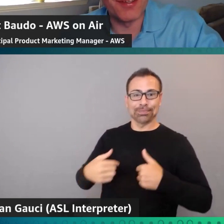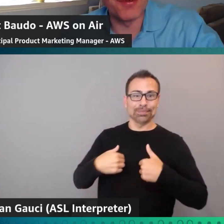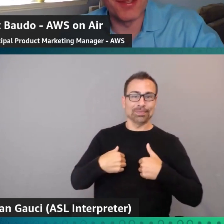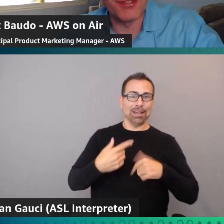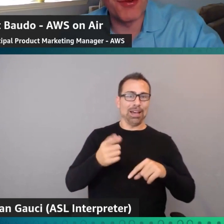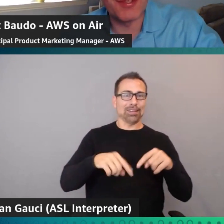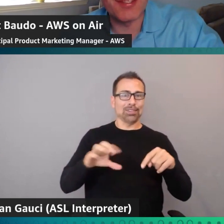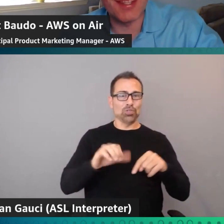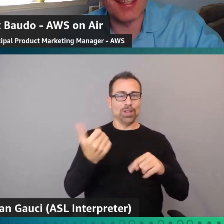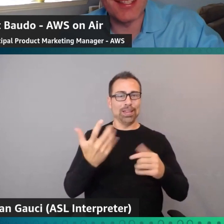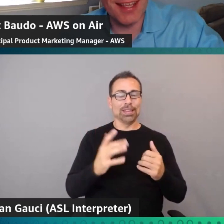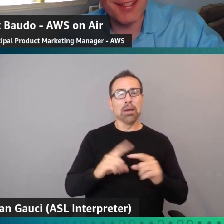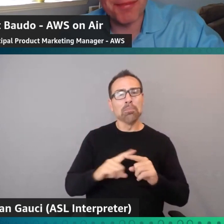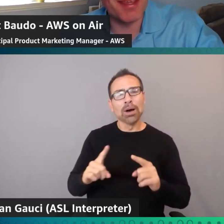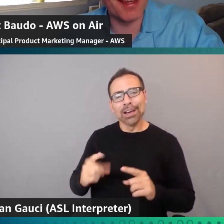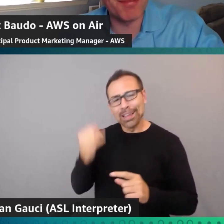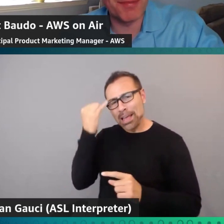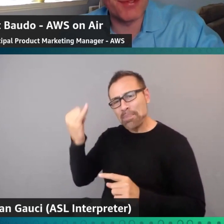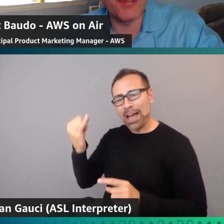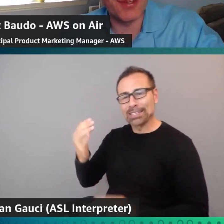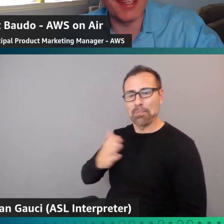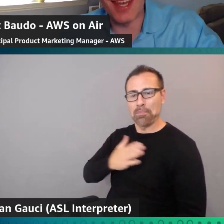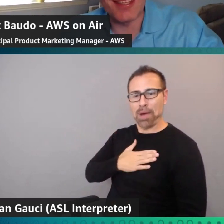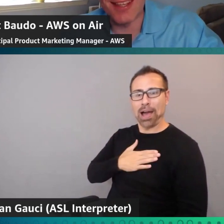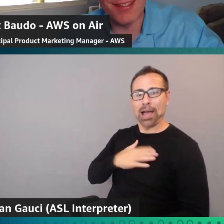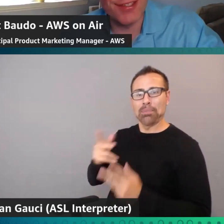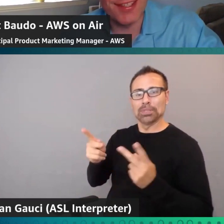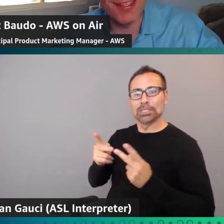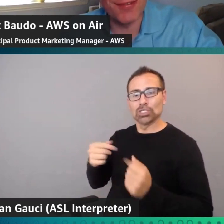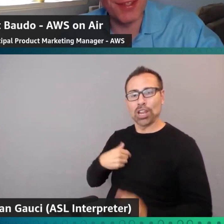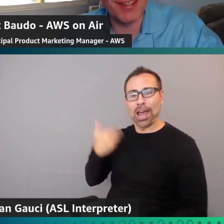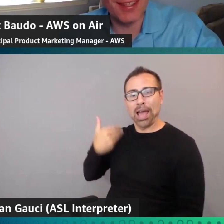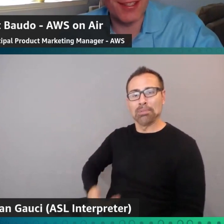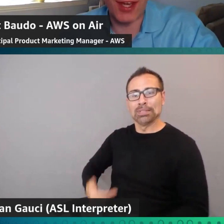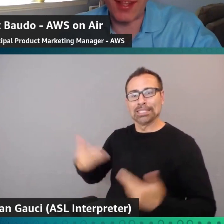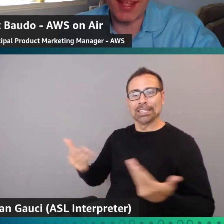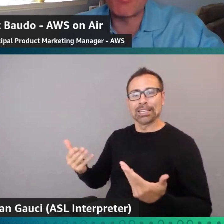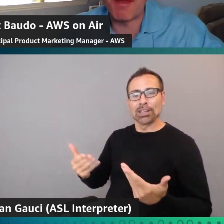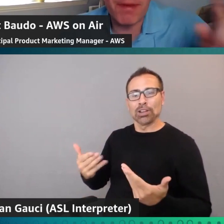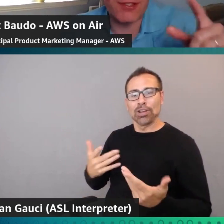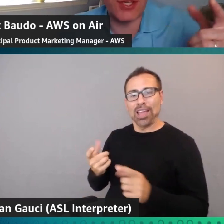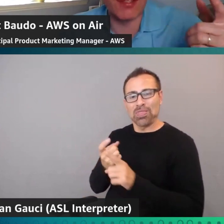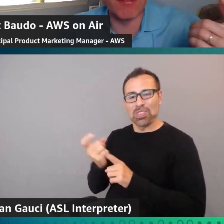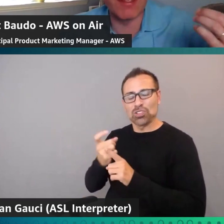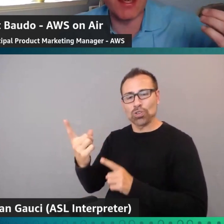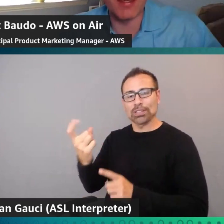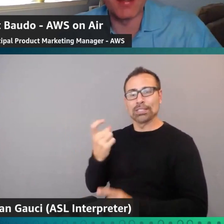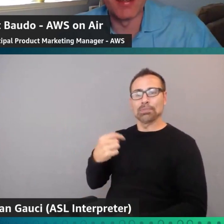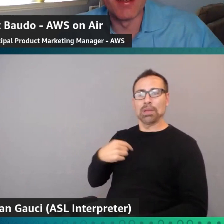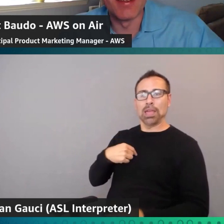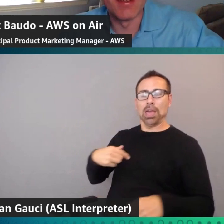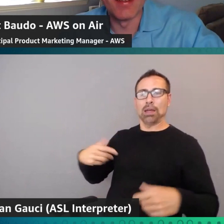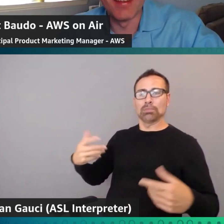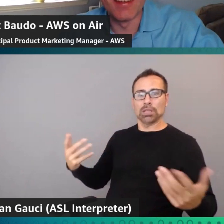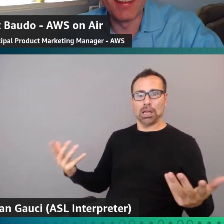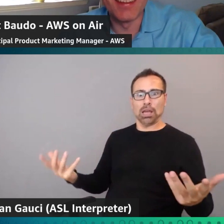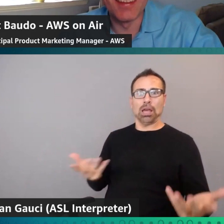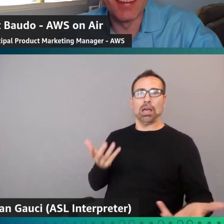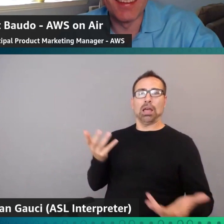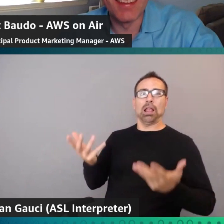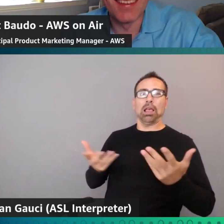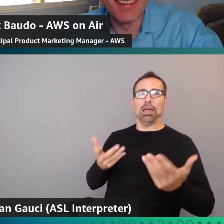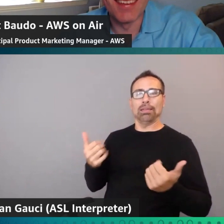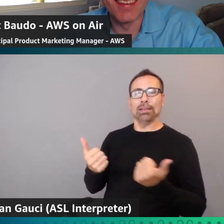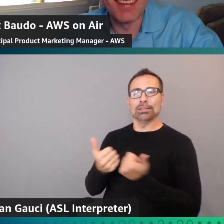where, the joke is like sent to me and I'm supposed to try to guess. It's a challenge. What That's Art my is biggest really just challenge of the saying day. is imagine being me